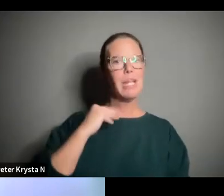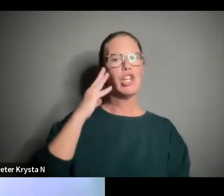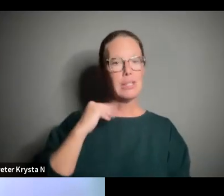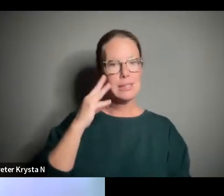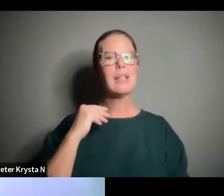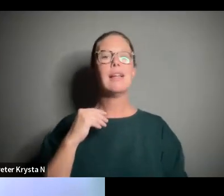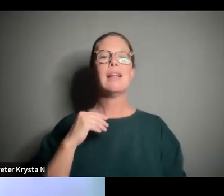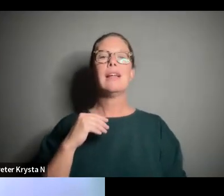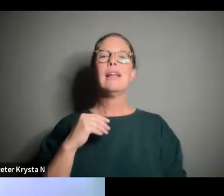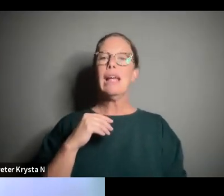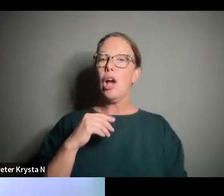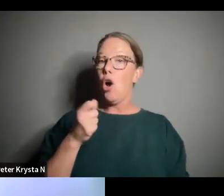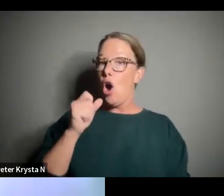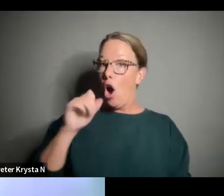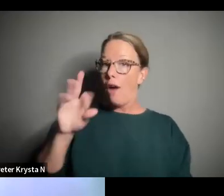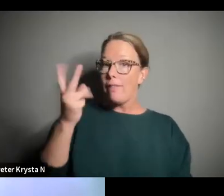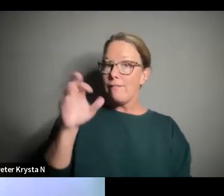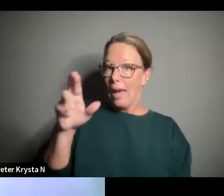that ventilator changes